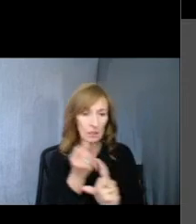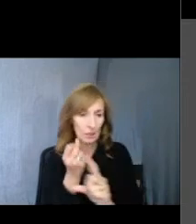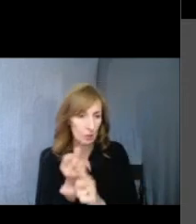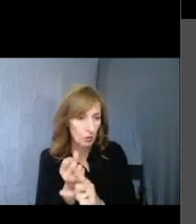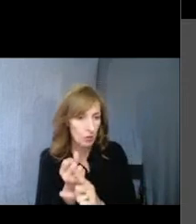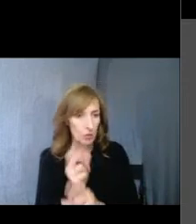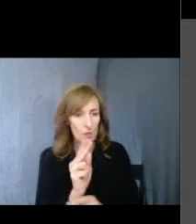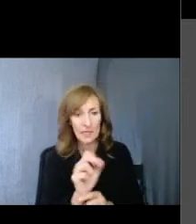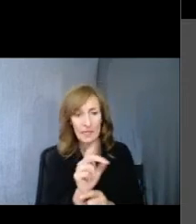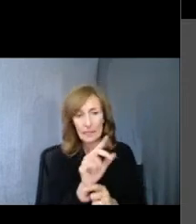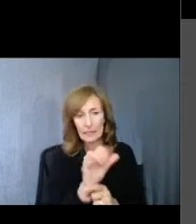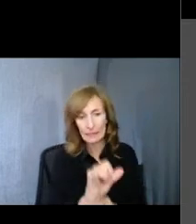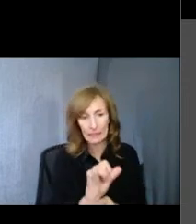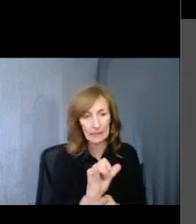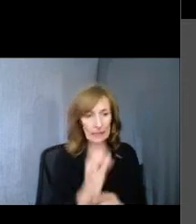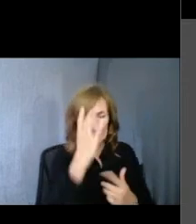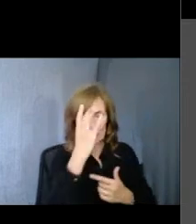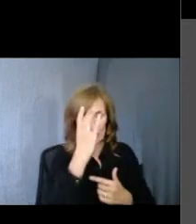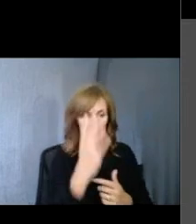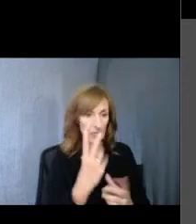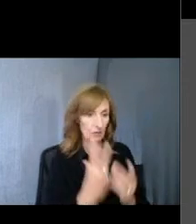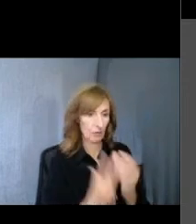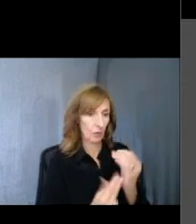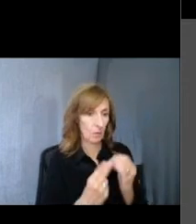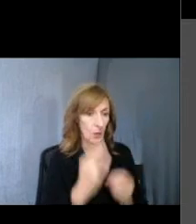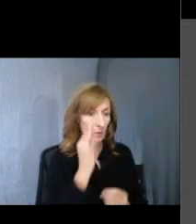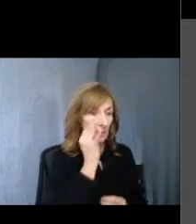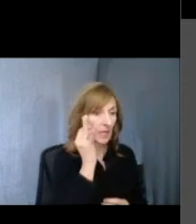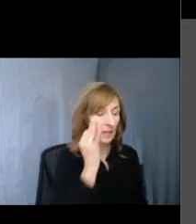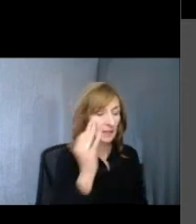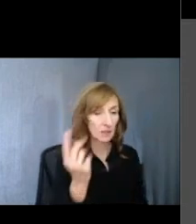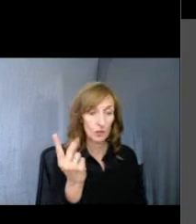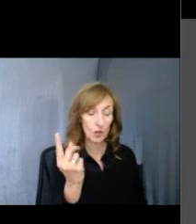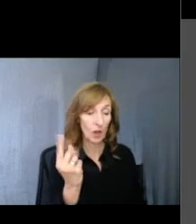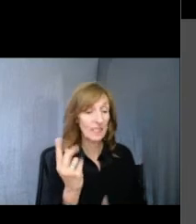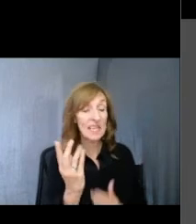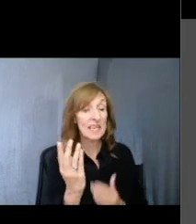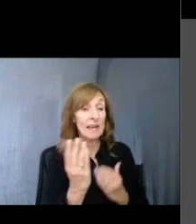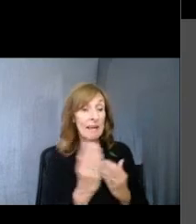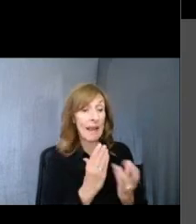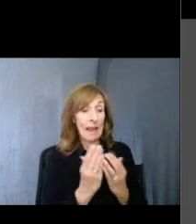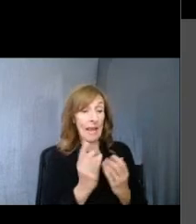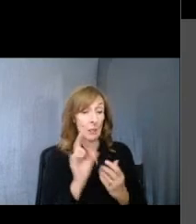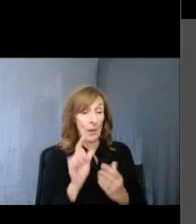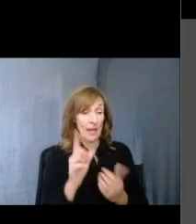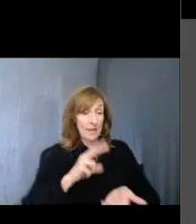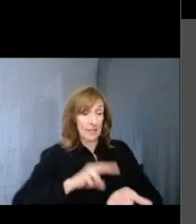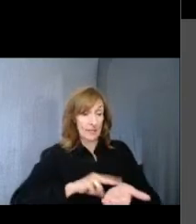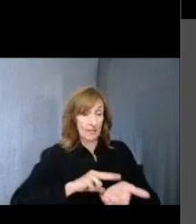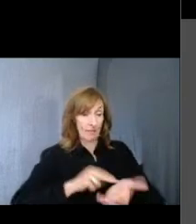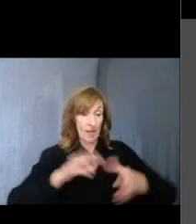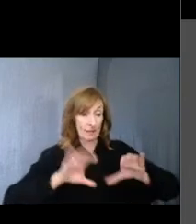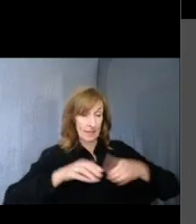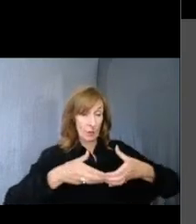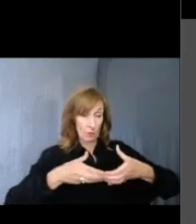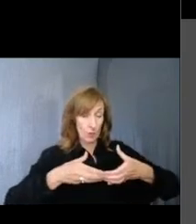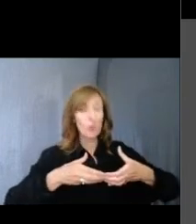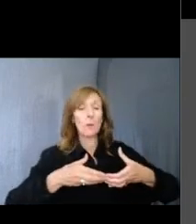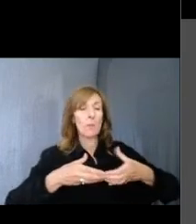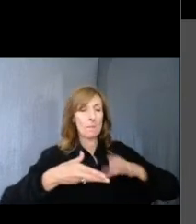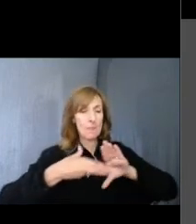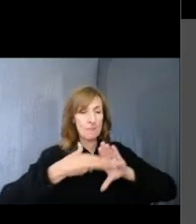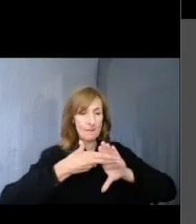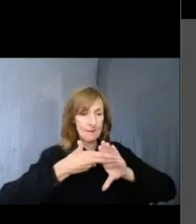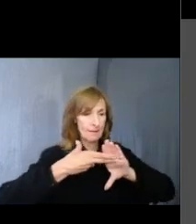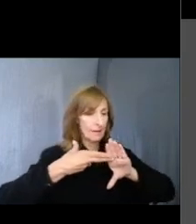what they're working on, and I would encourage people to go there. Anyway, what they did is they have classified kidney disease, chronic kidney disease,